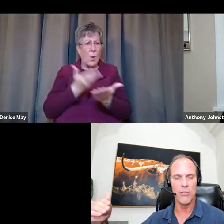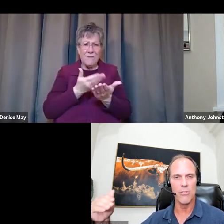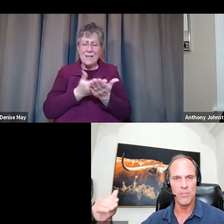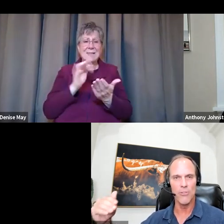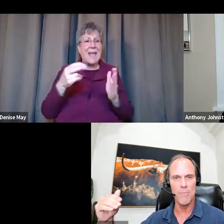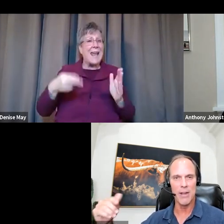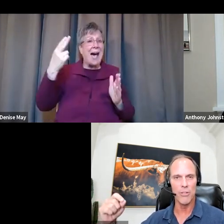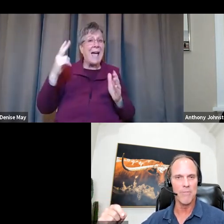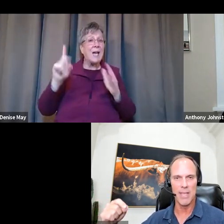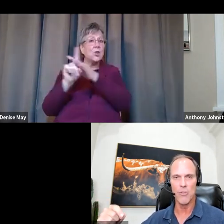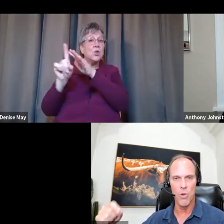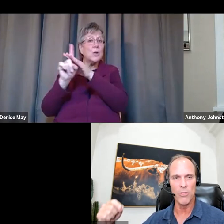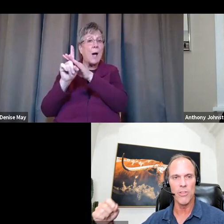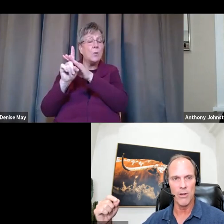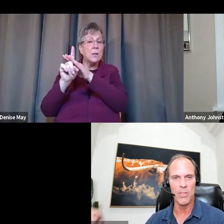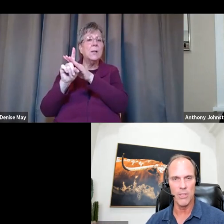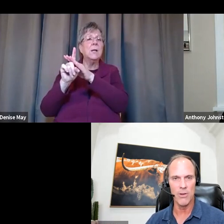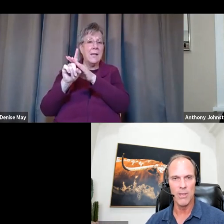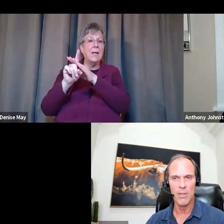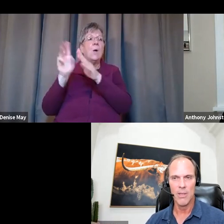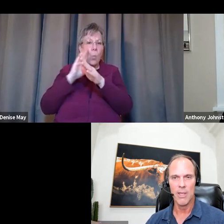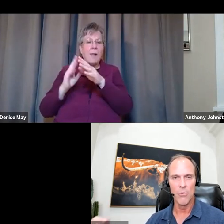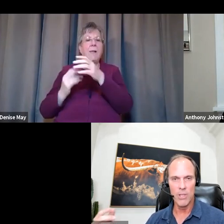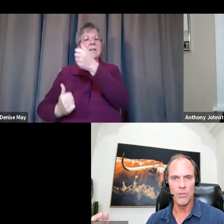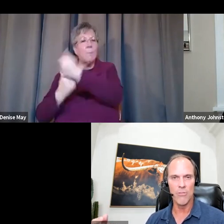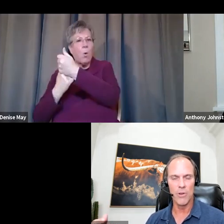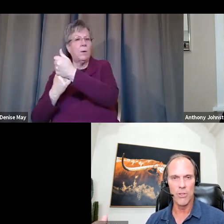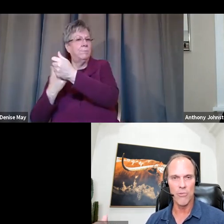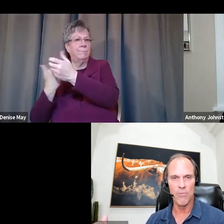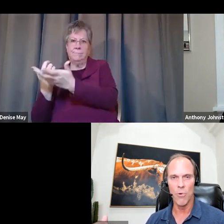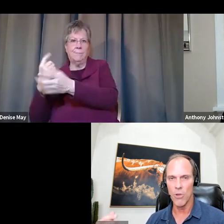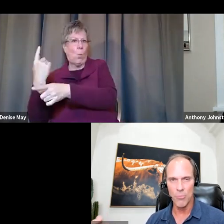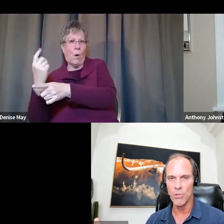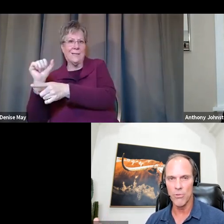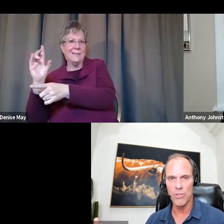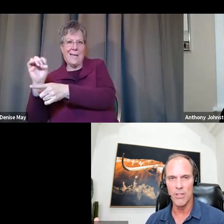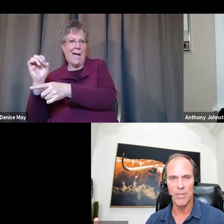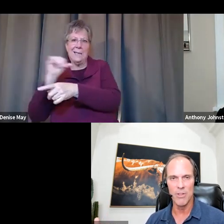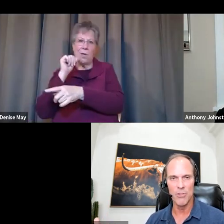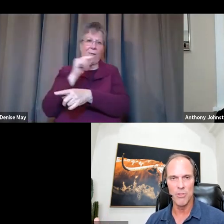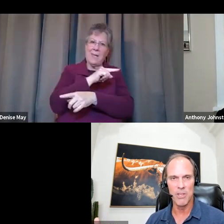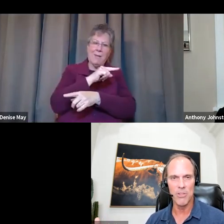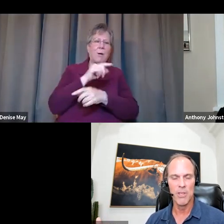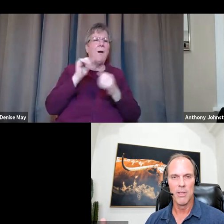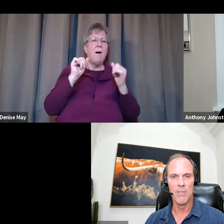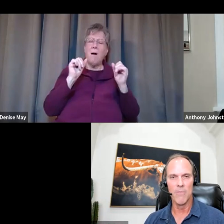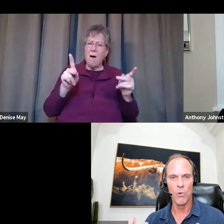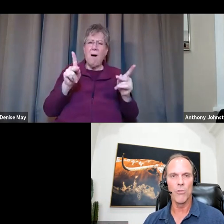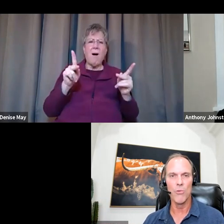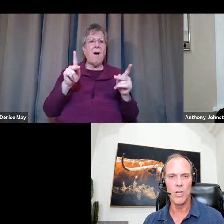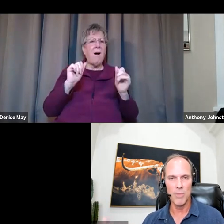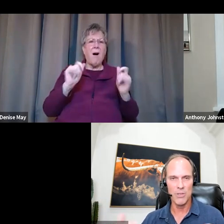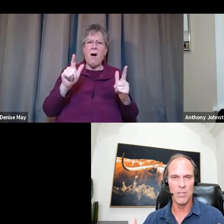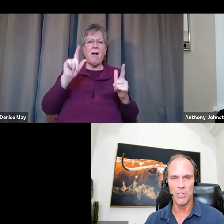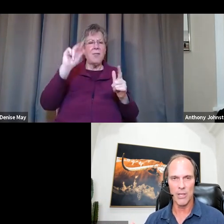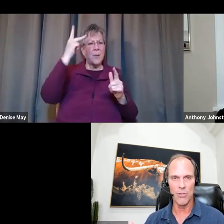turnout elections systematically advantage one side or the other. And the reason is fairly straightforward. All the political science evidence suggests that